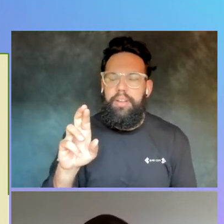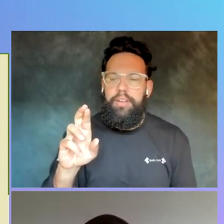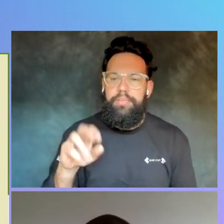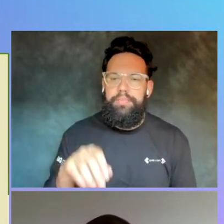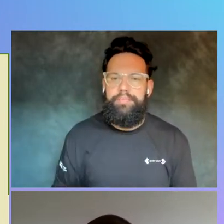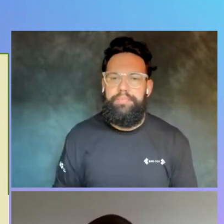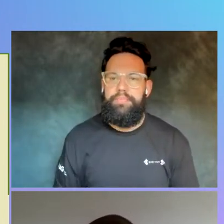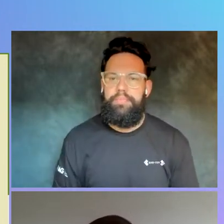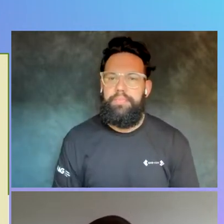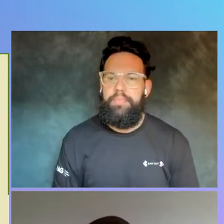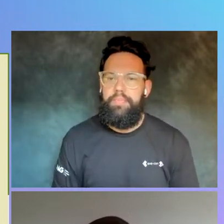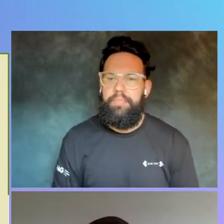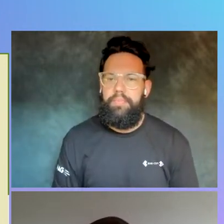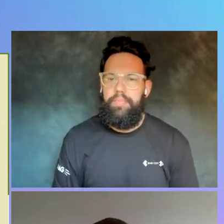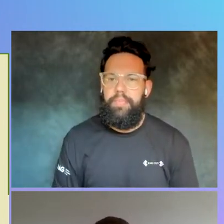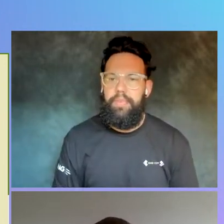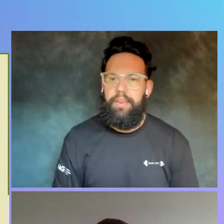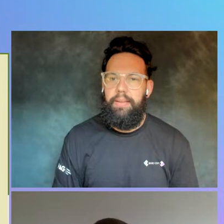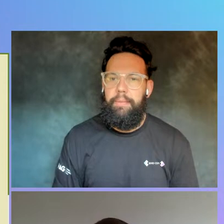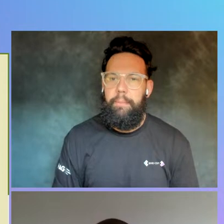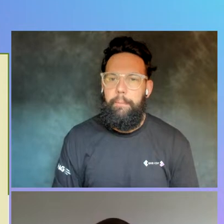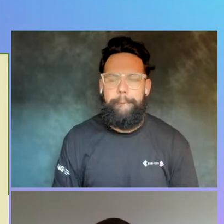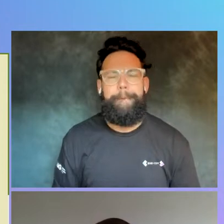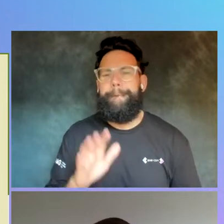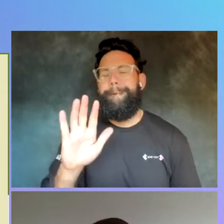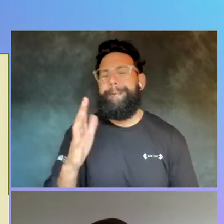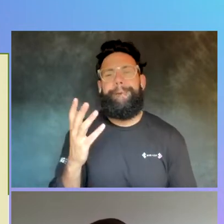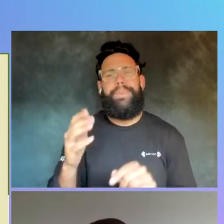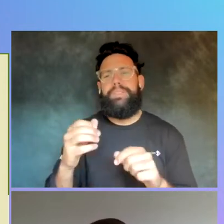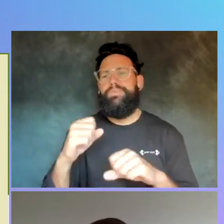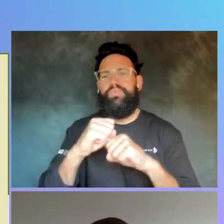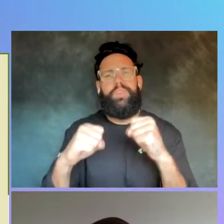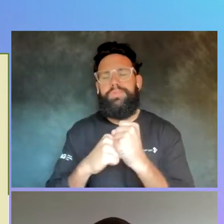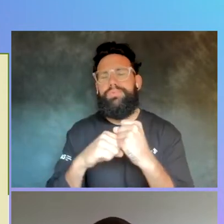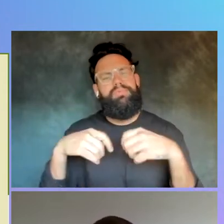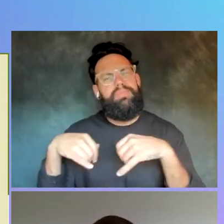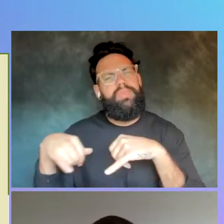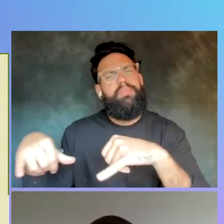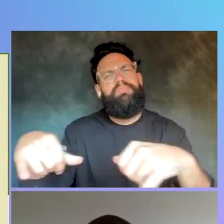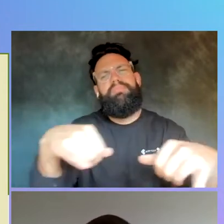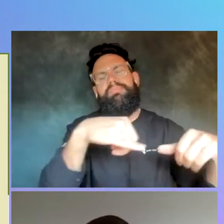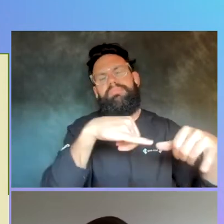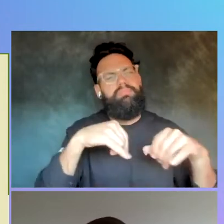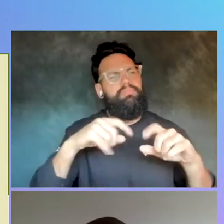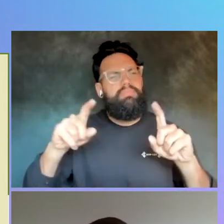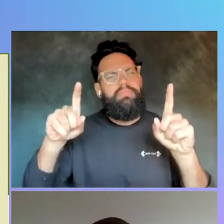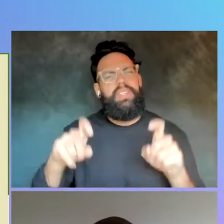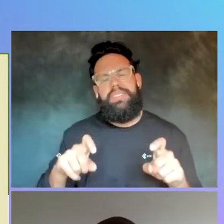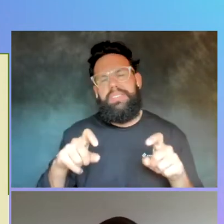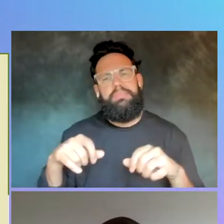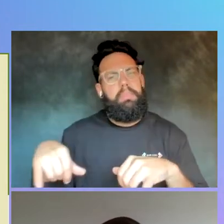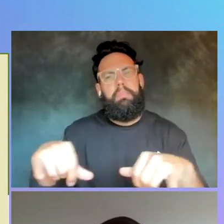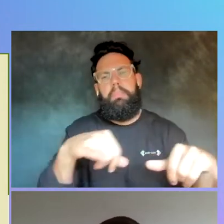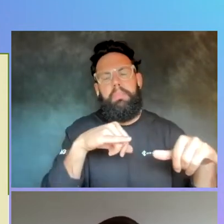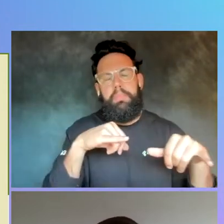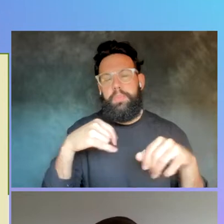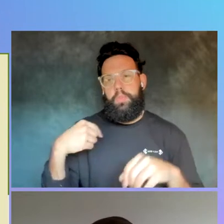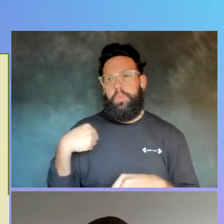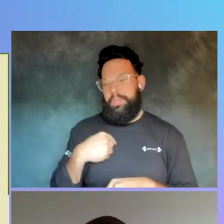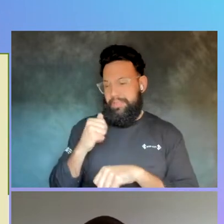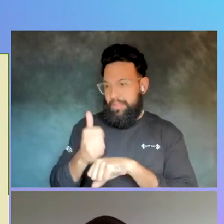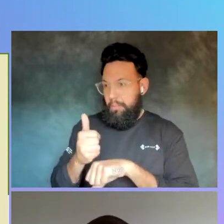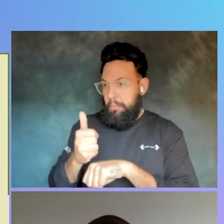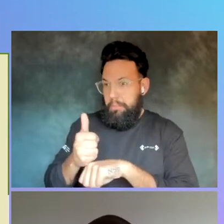the structure of a typical test run. So we've completed the setup, and this is where